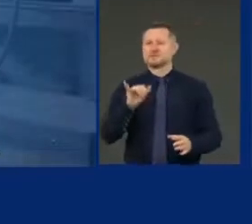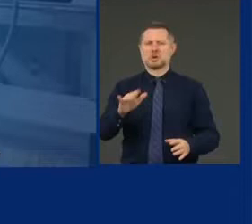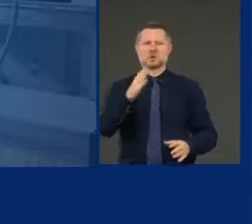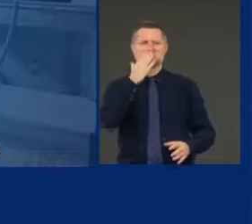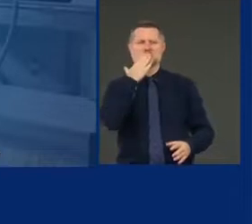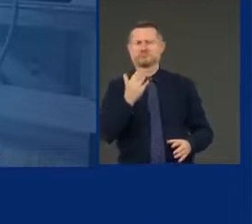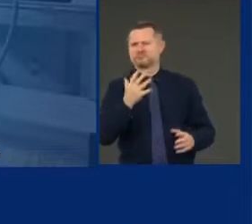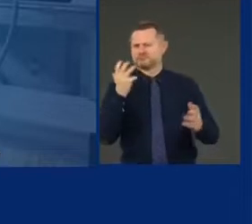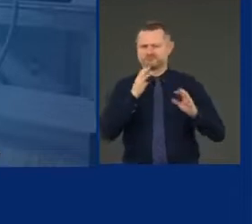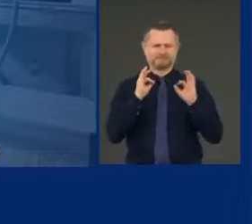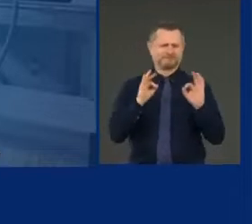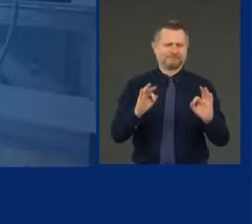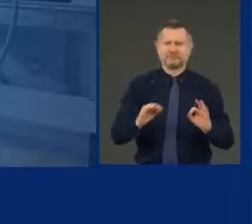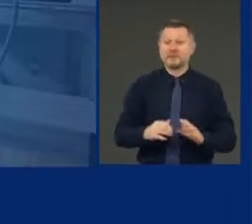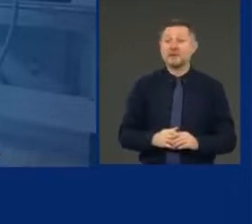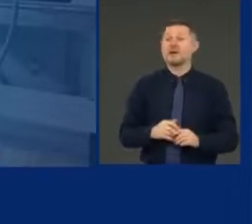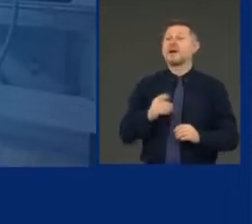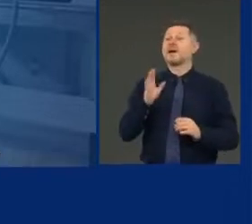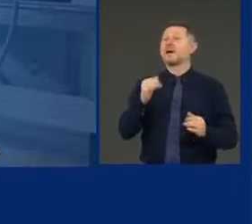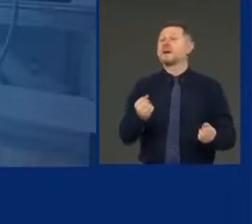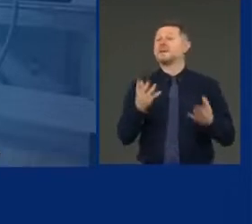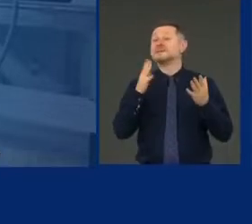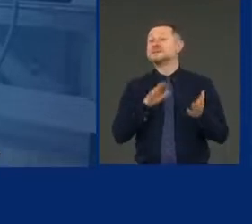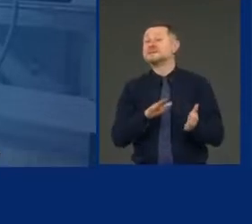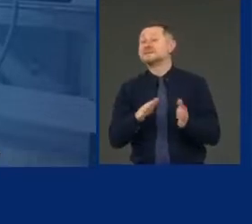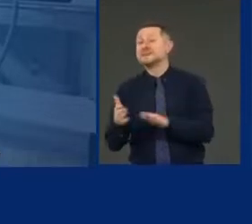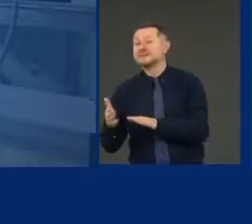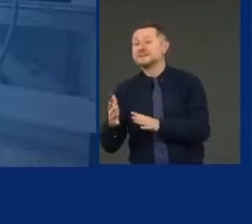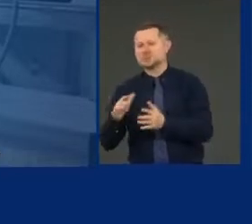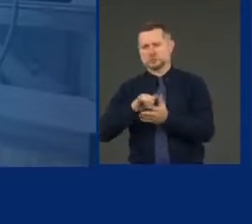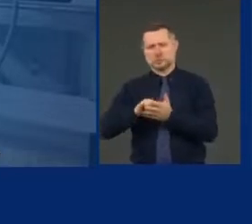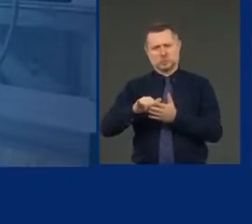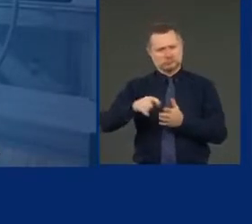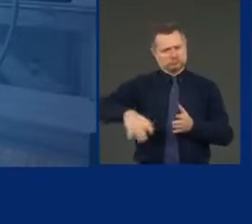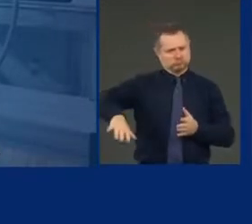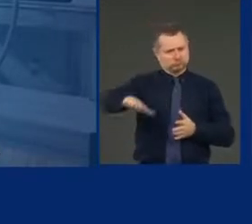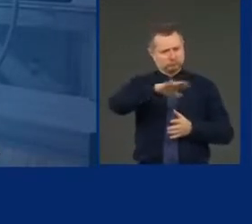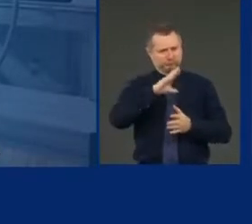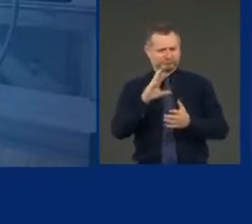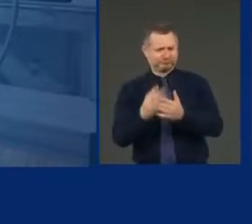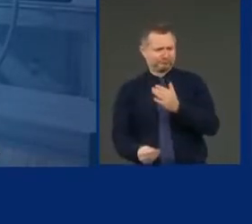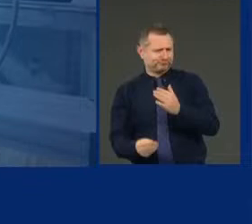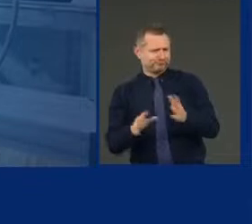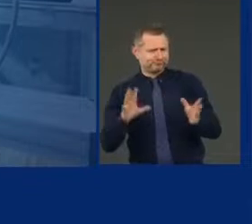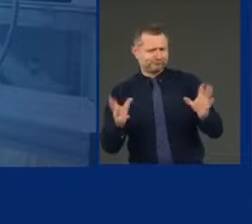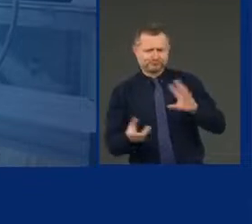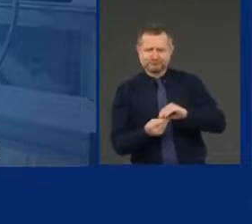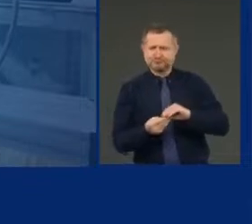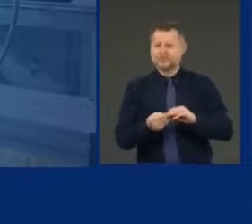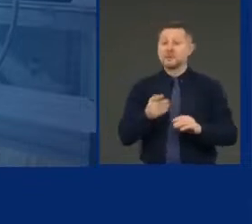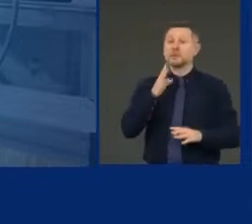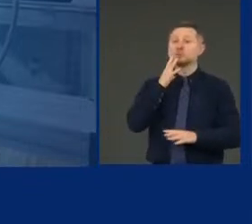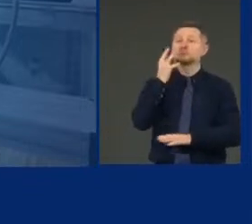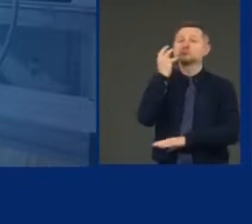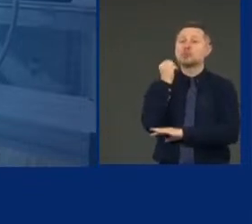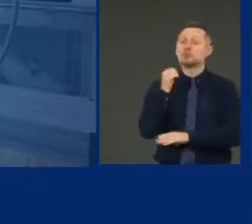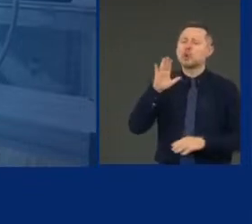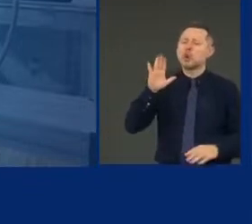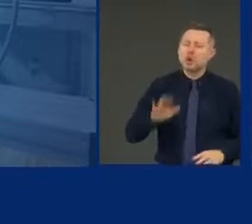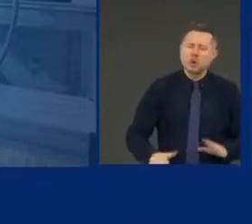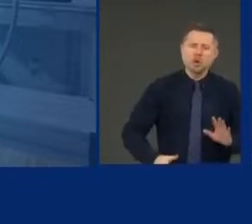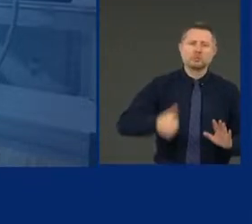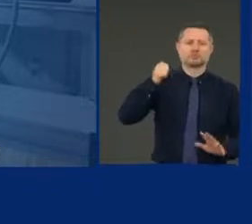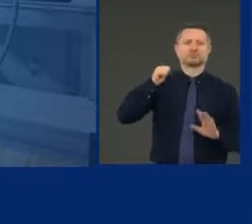news. The number of New Yorkers we lost is at an all-time low. Same number